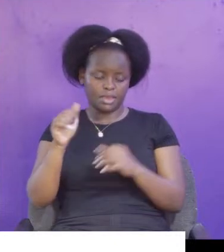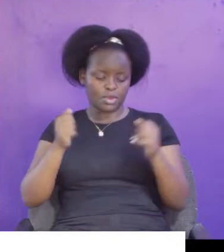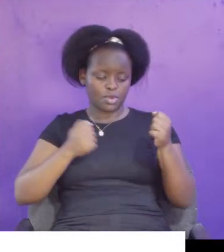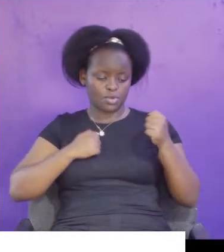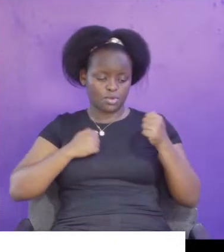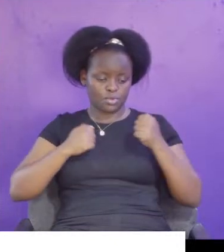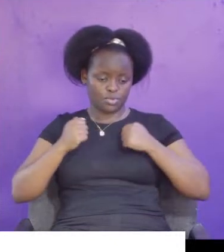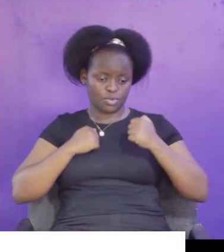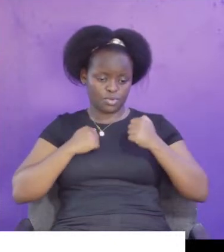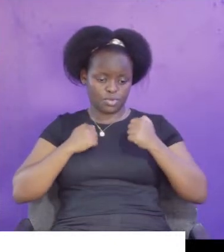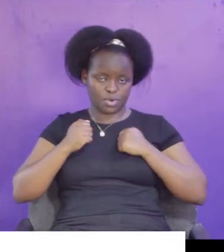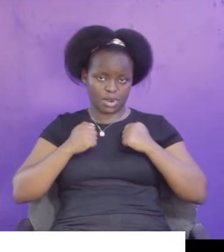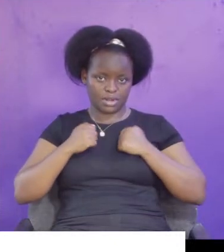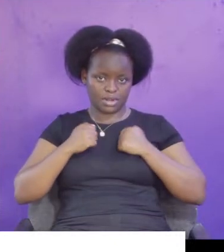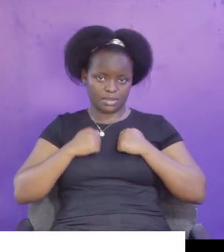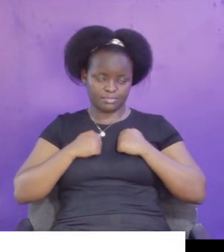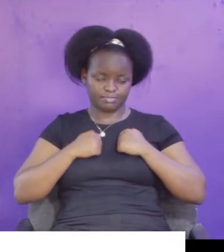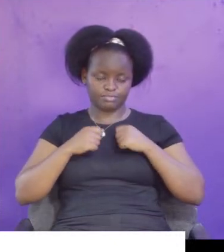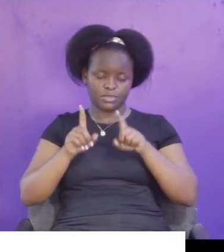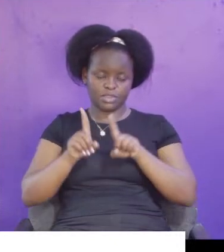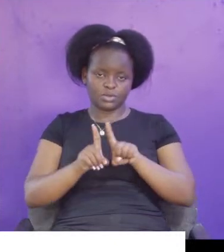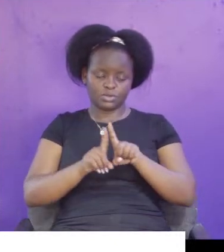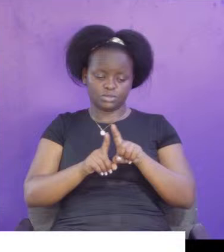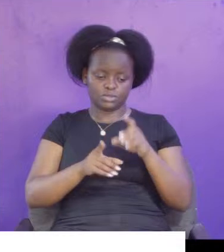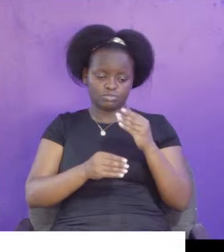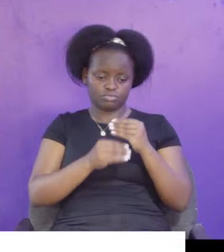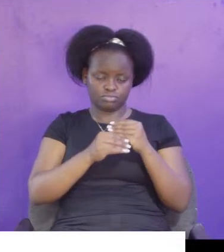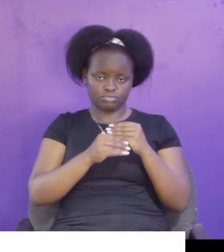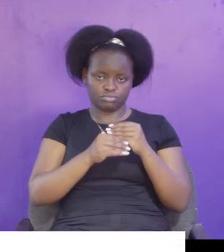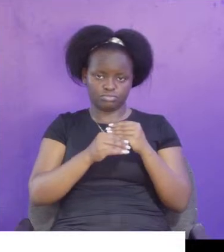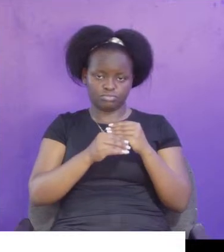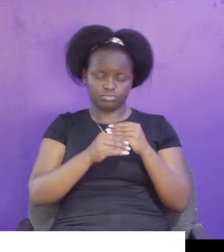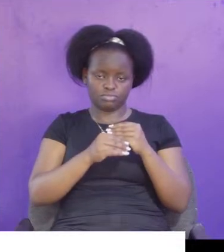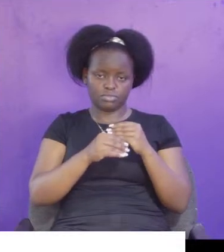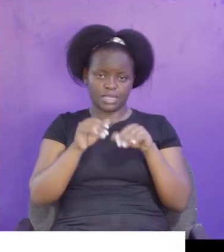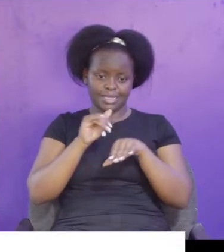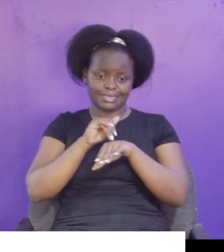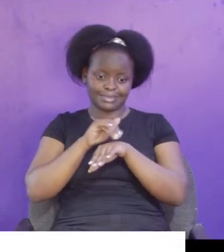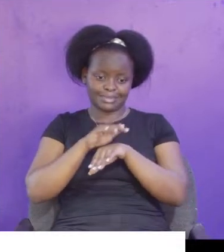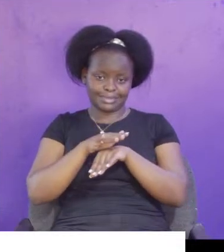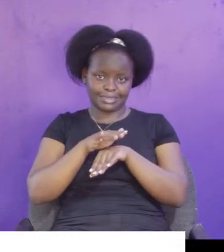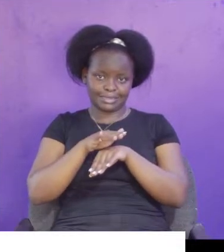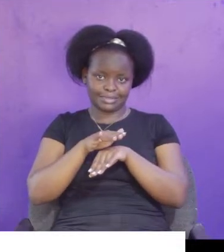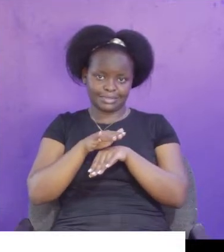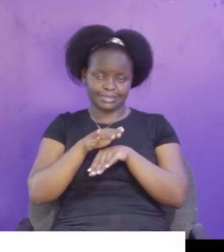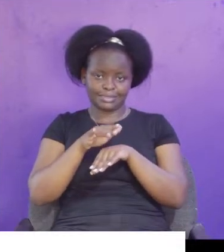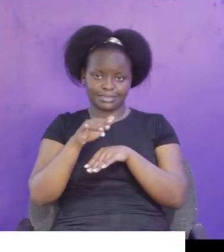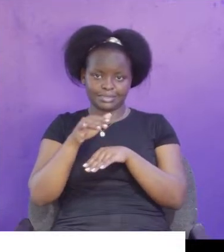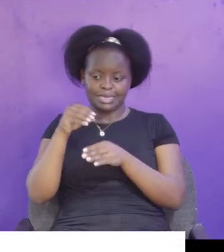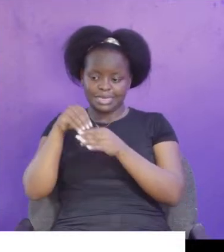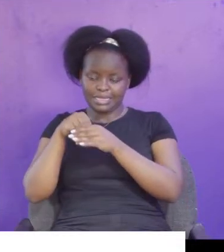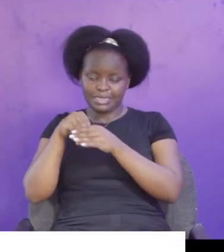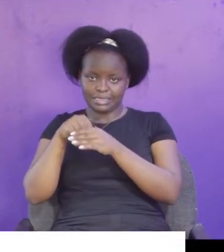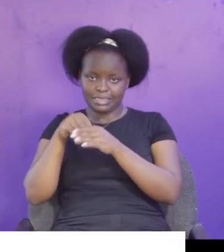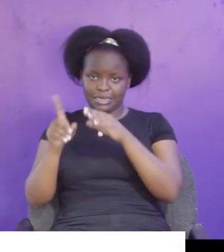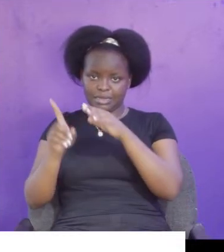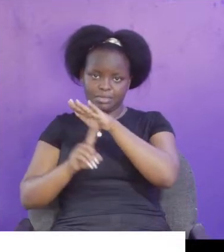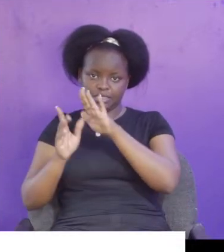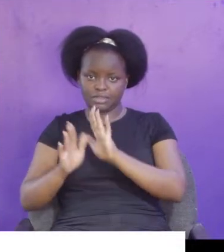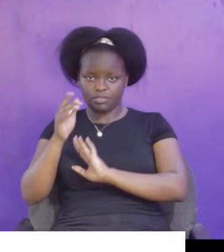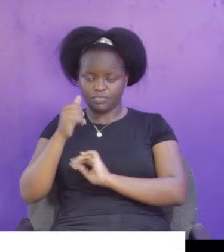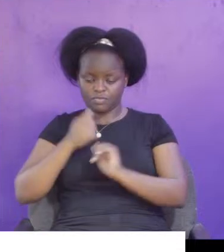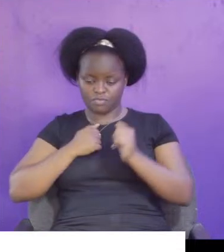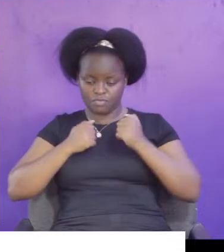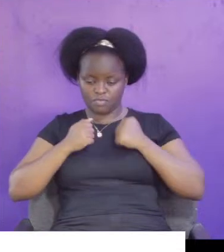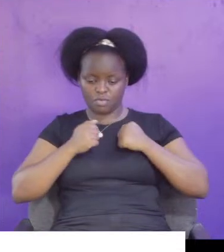in addition to the condolences, has sent the Interior Minister of Rwanda, who is present